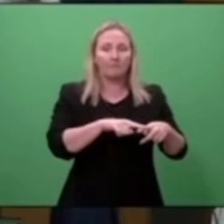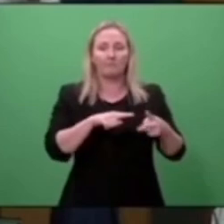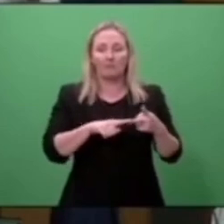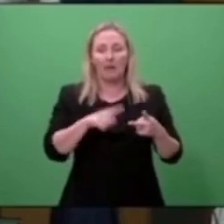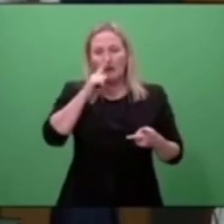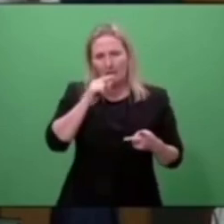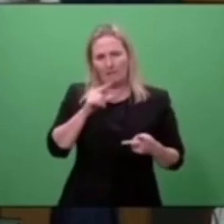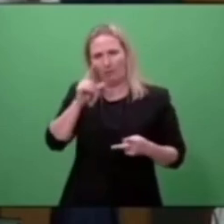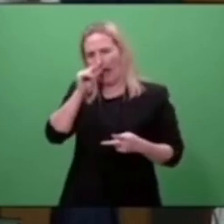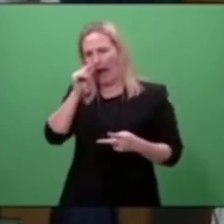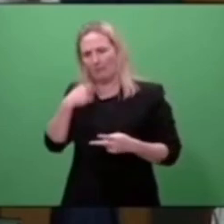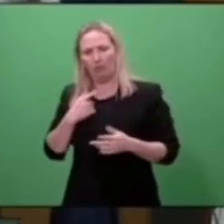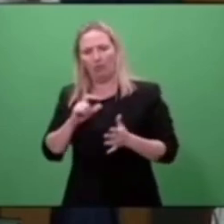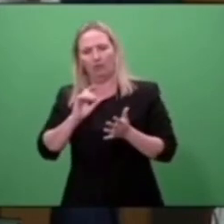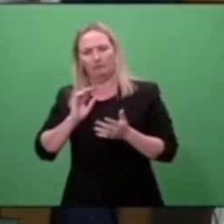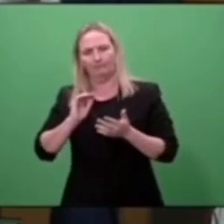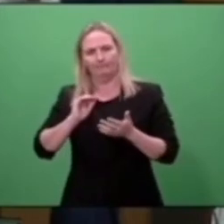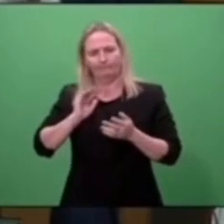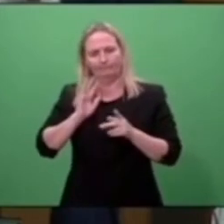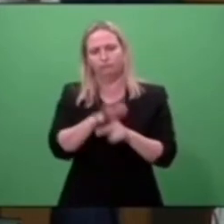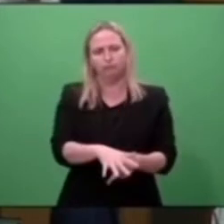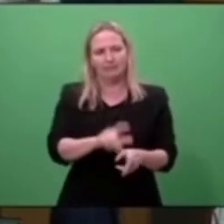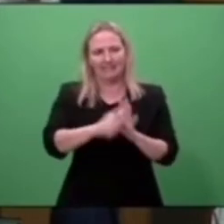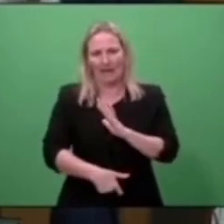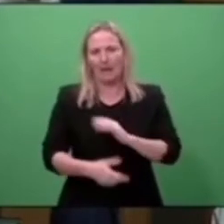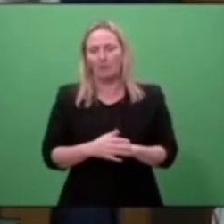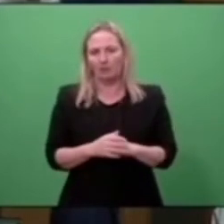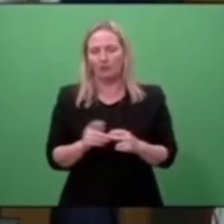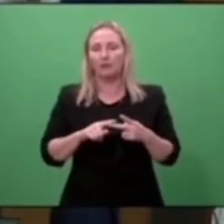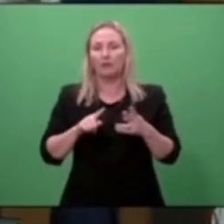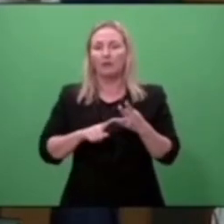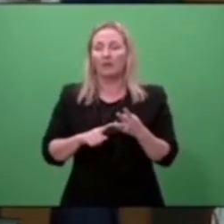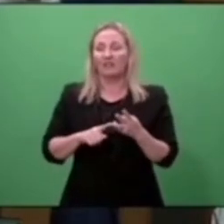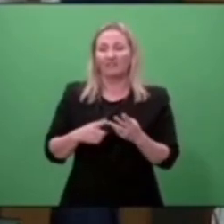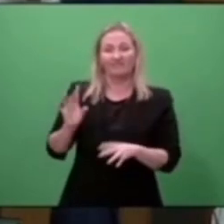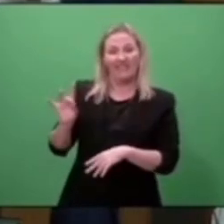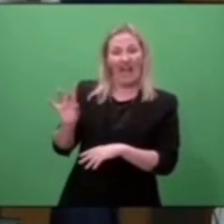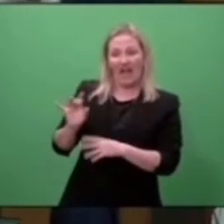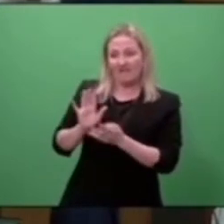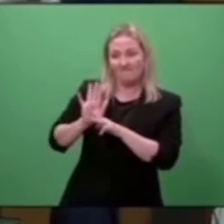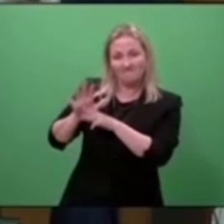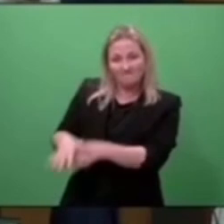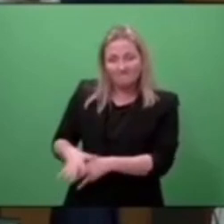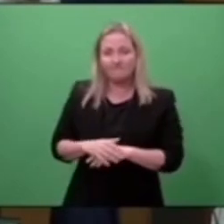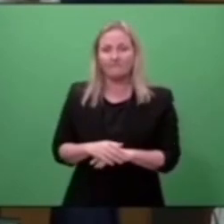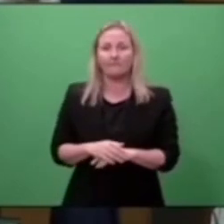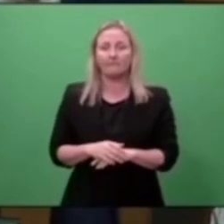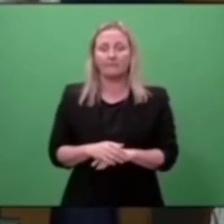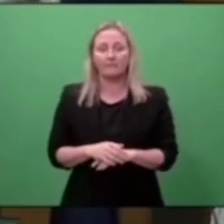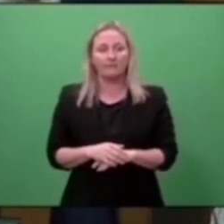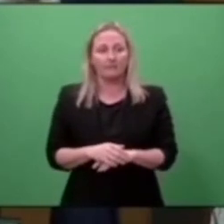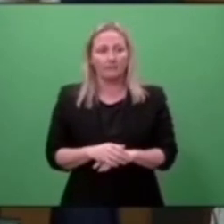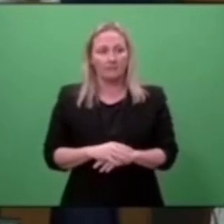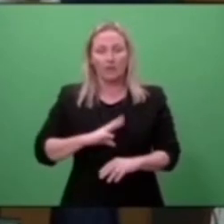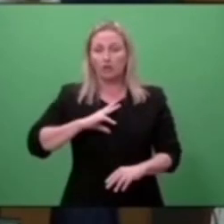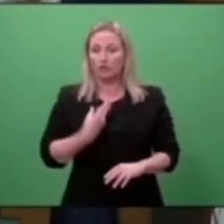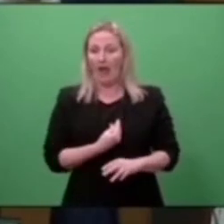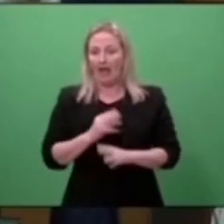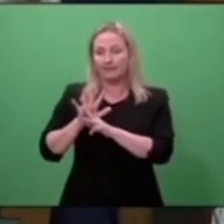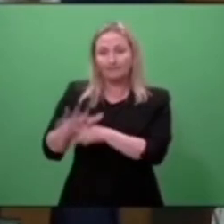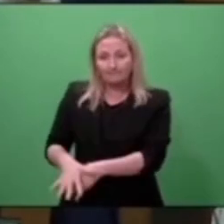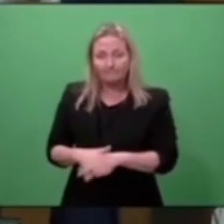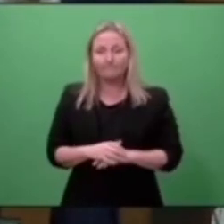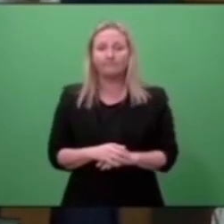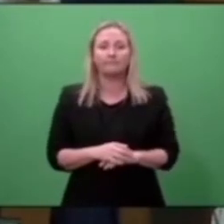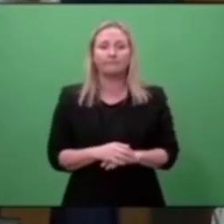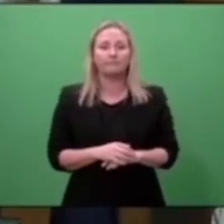disabledism, sexism, homophobia, transphobia, punitive attitudes towards whānau and individuals who